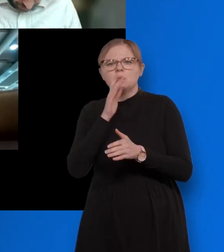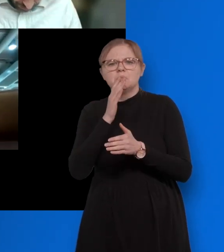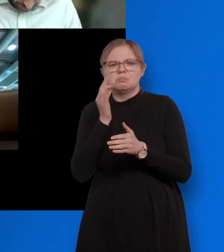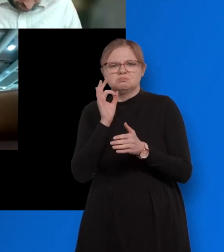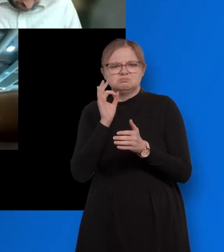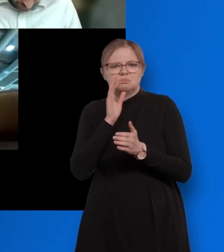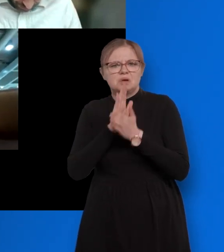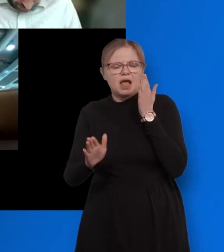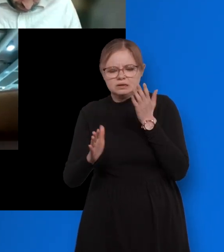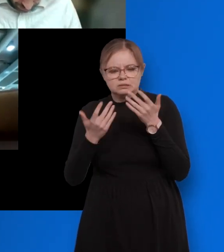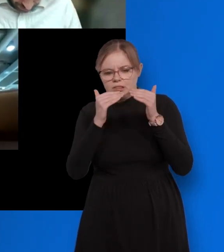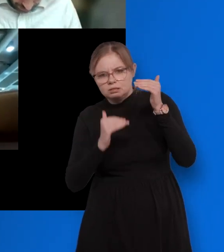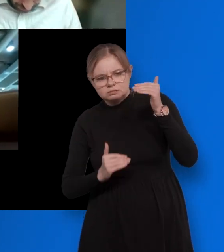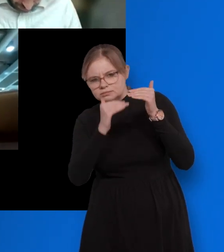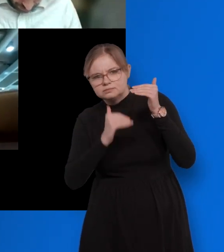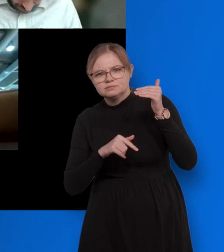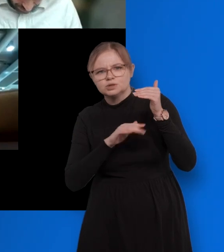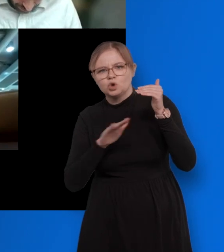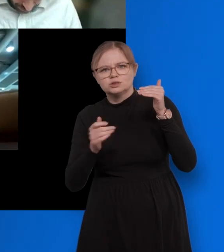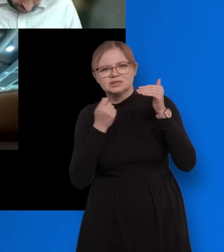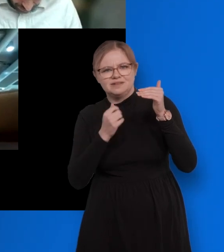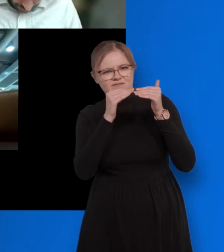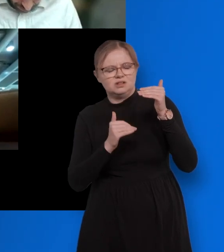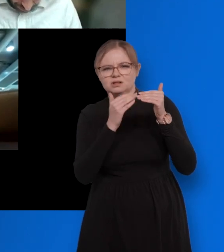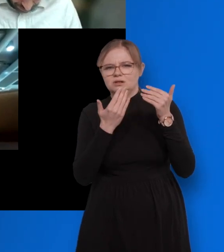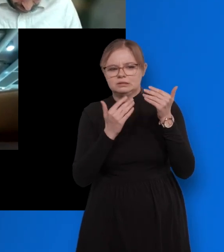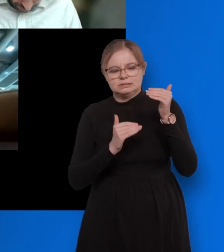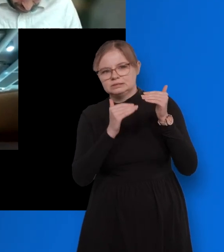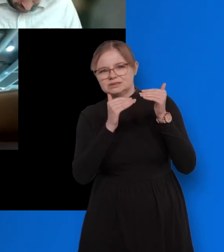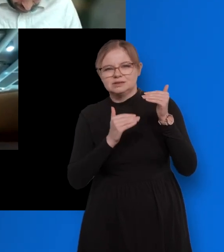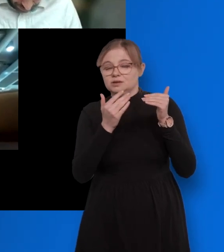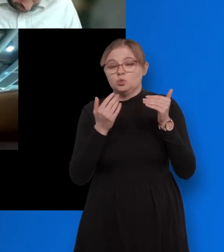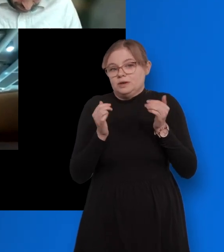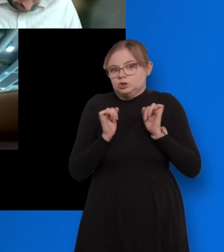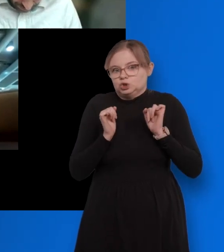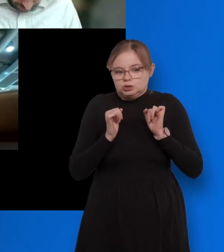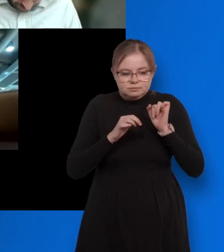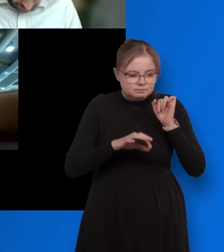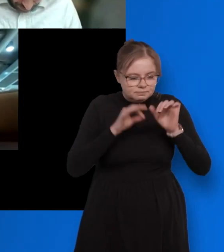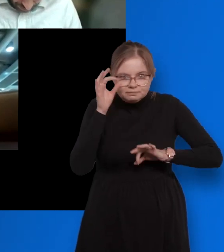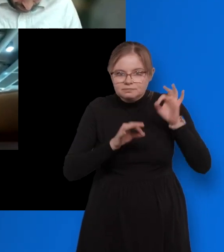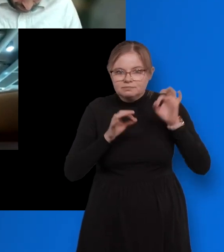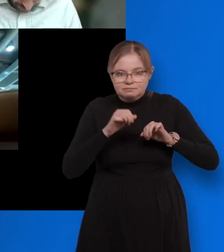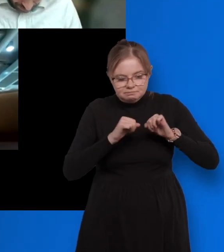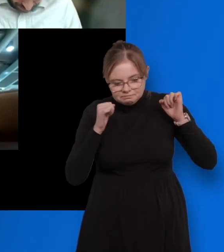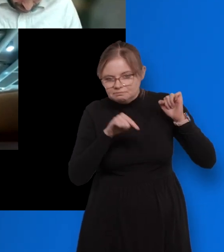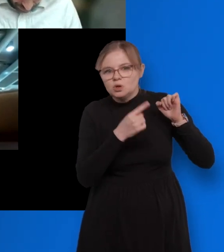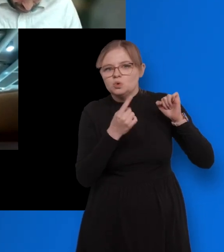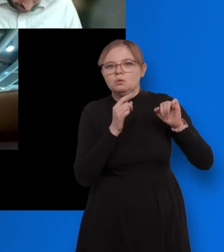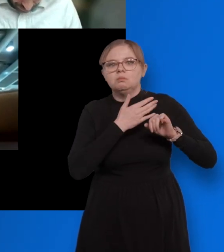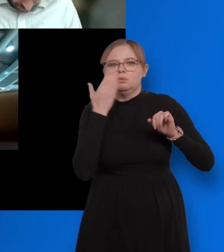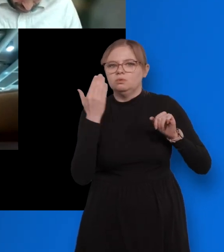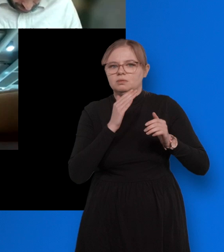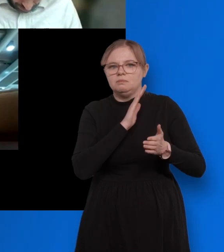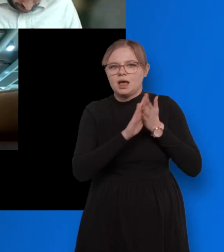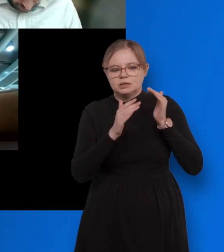and we haven't, understandably perhaps, haven't gone and looked explicitly so far at the people who don't pass the threshold